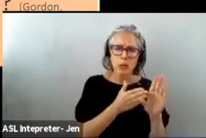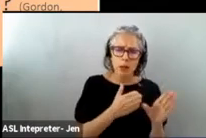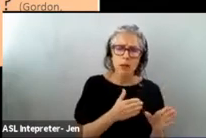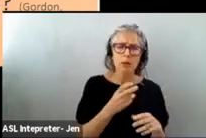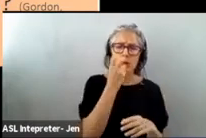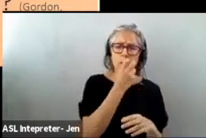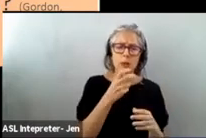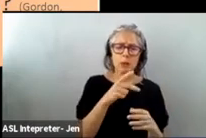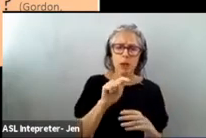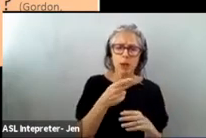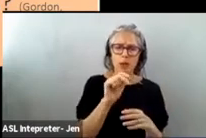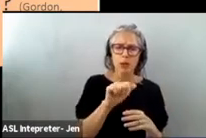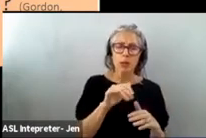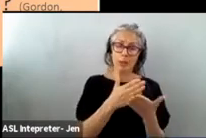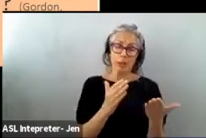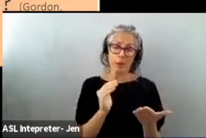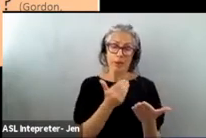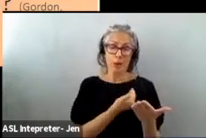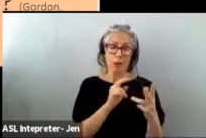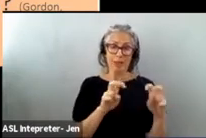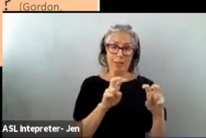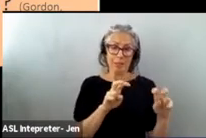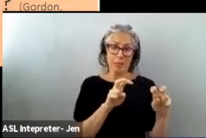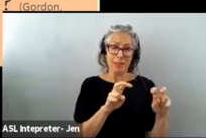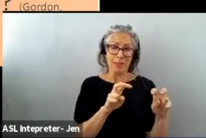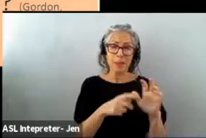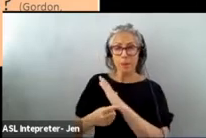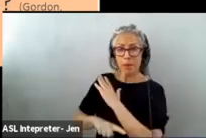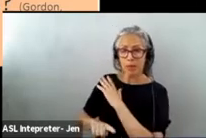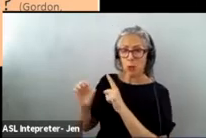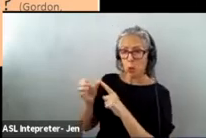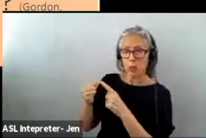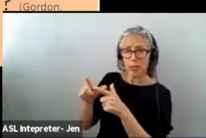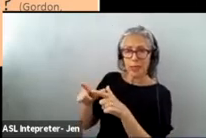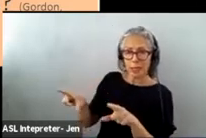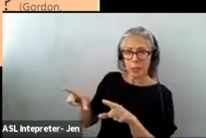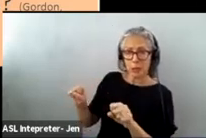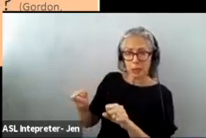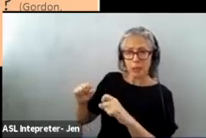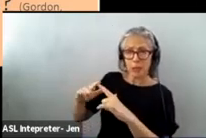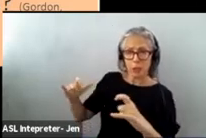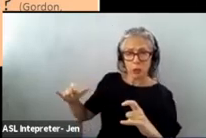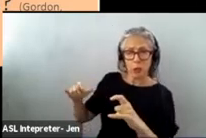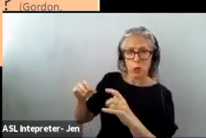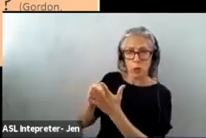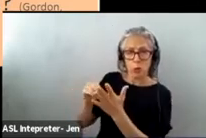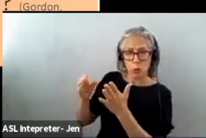pathology, that some of our standardized assessments do penalize culturally and linguistically diverse students,